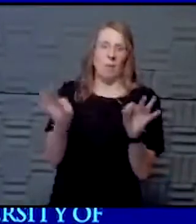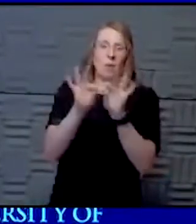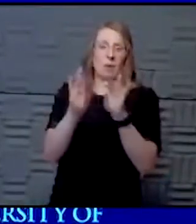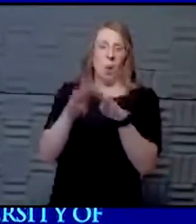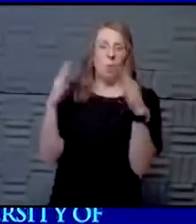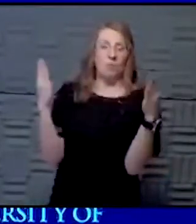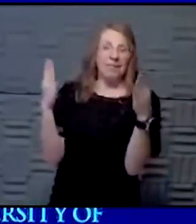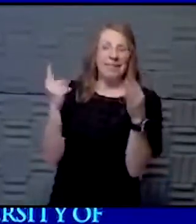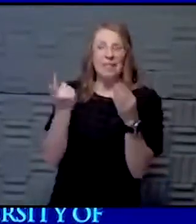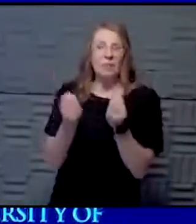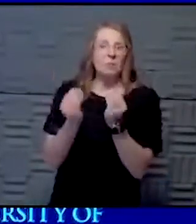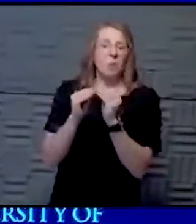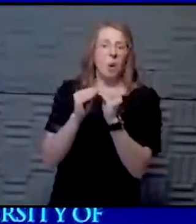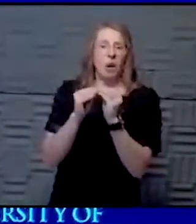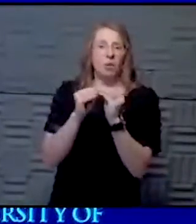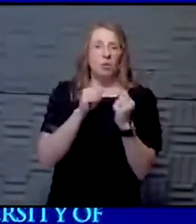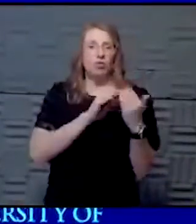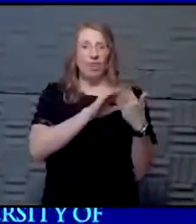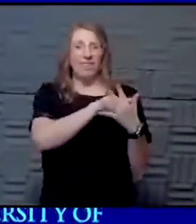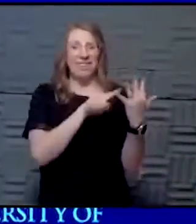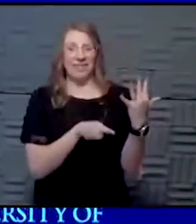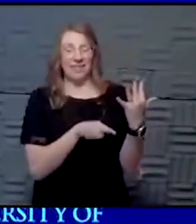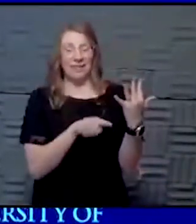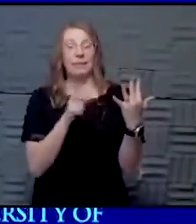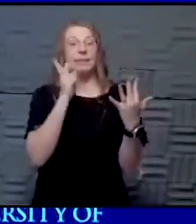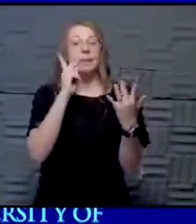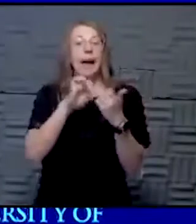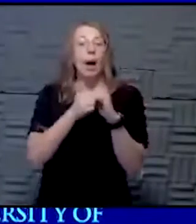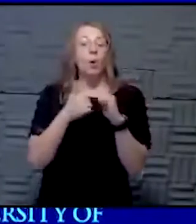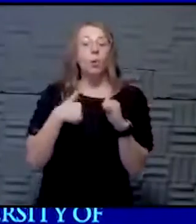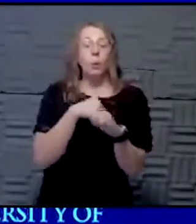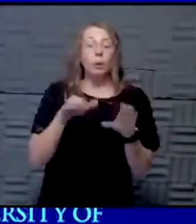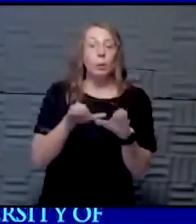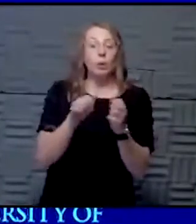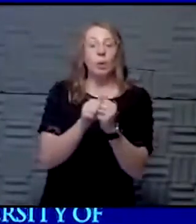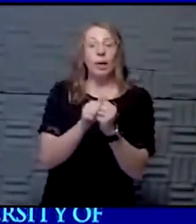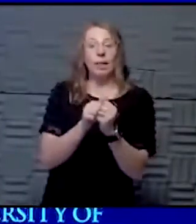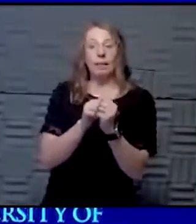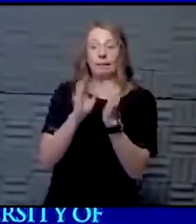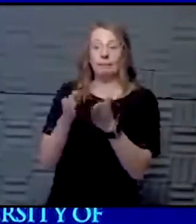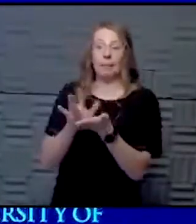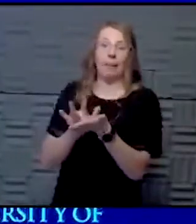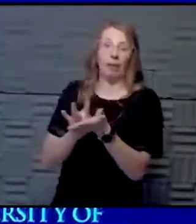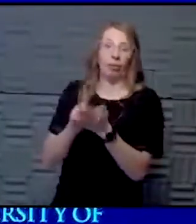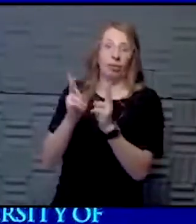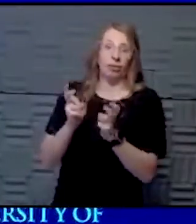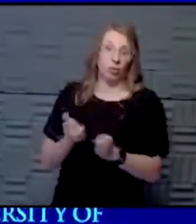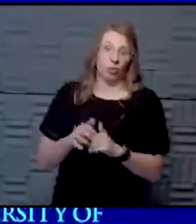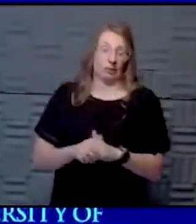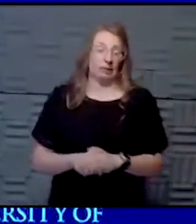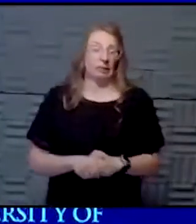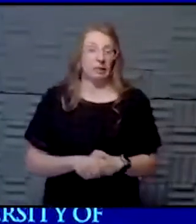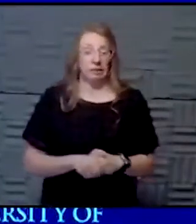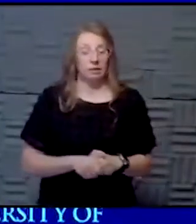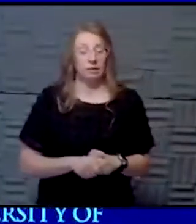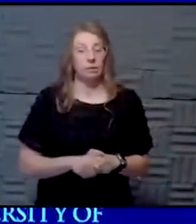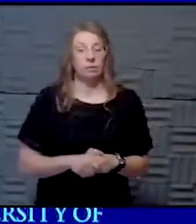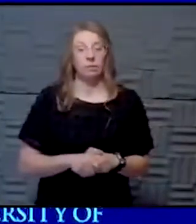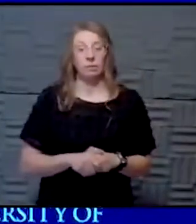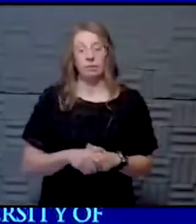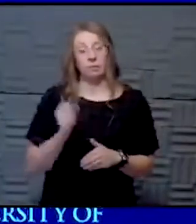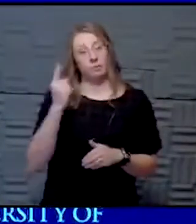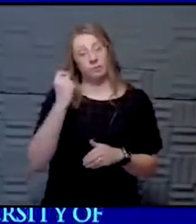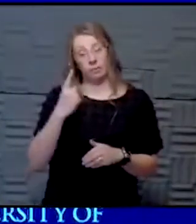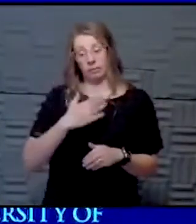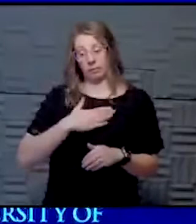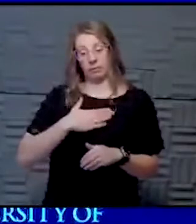back up a little bit more in order to address those and see how we do with this over here on the medical issues. And, you know, in my lane, I'm going to be